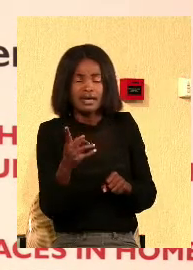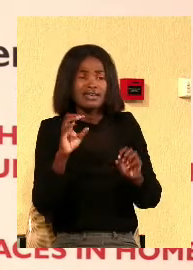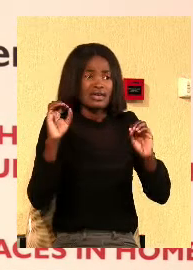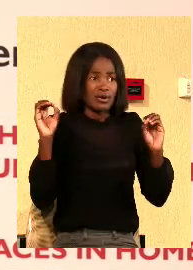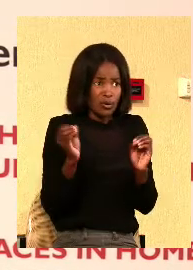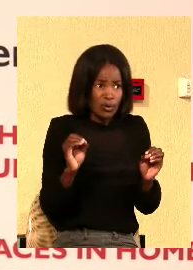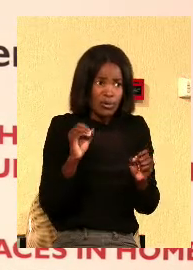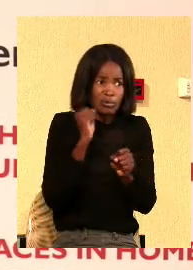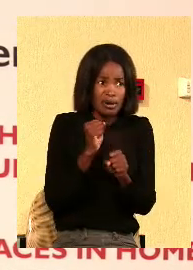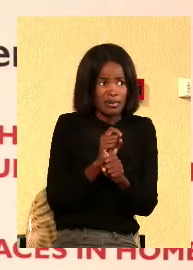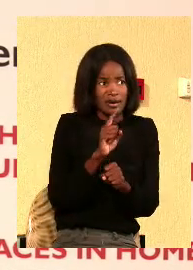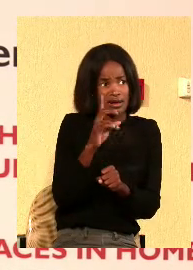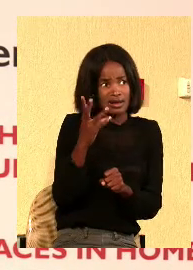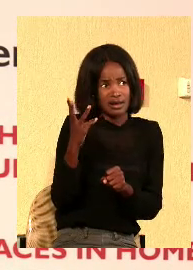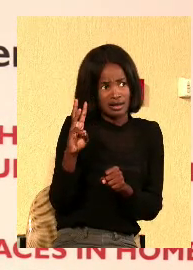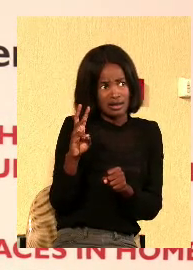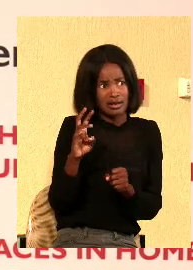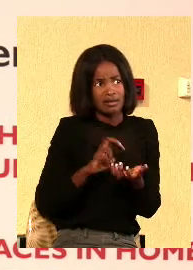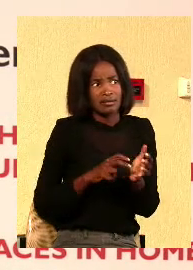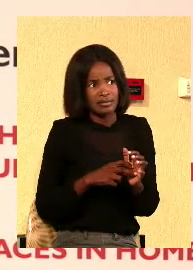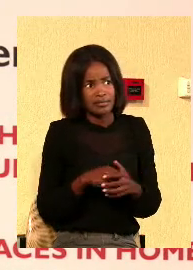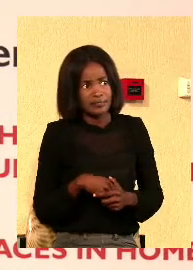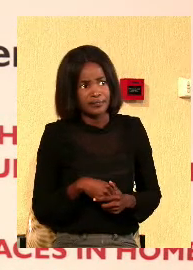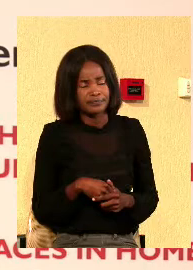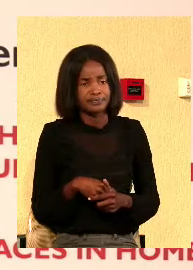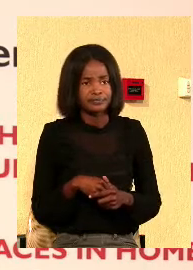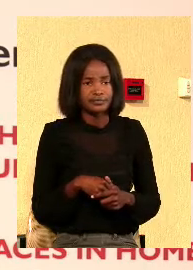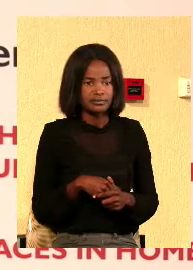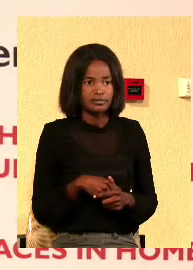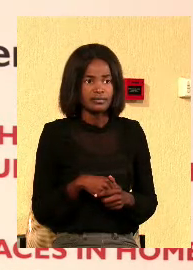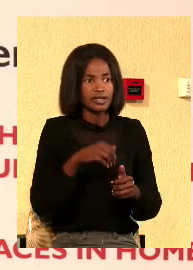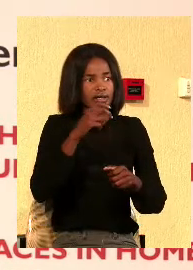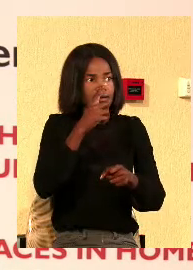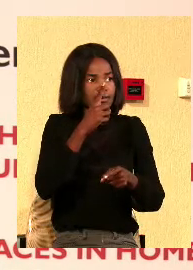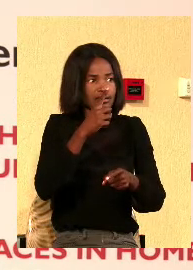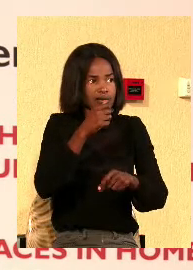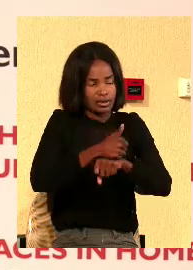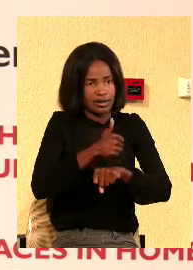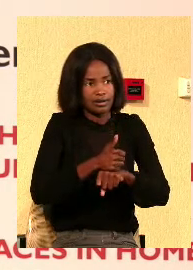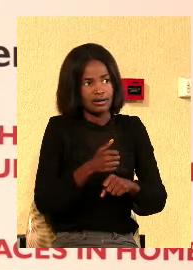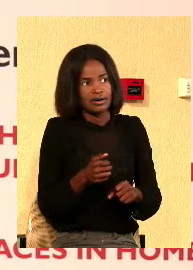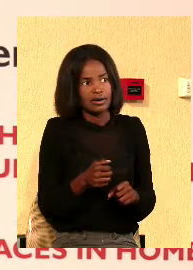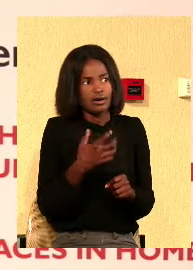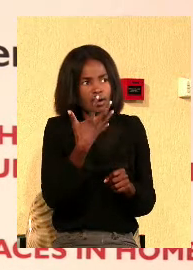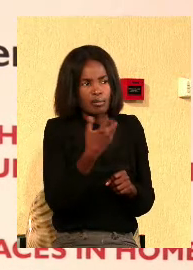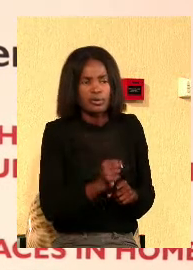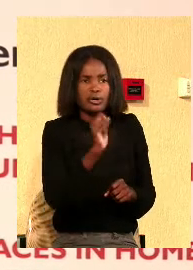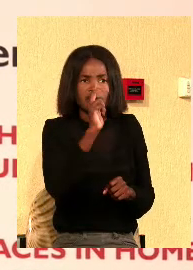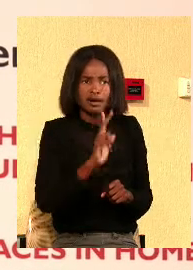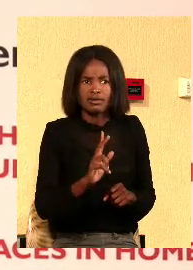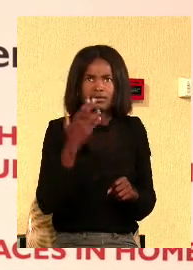the 85 returning Namibians who were let out, who were allowed to go home